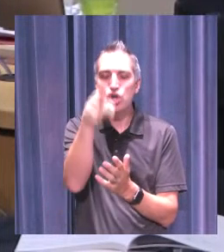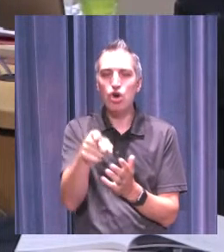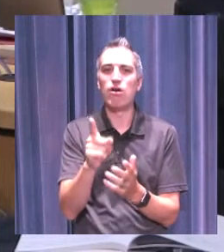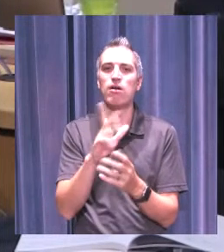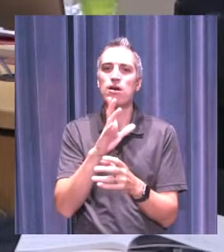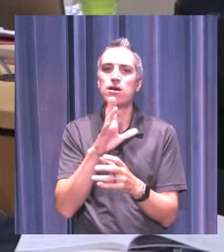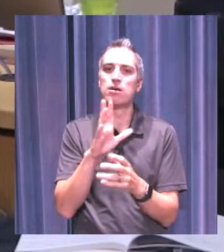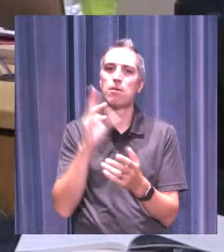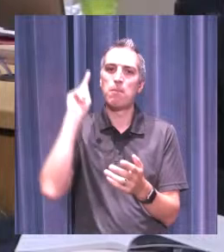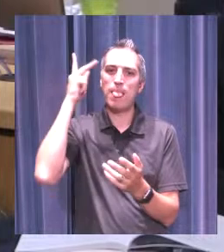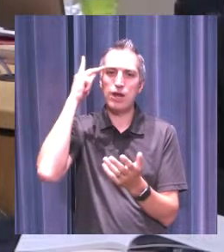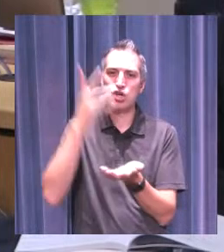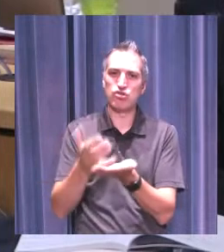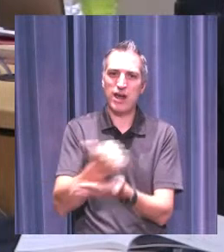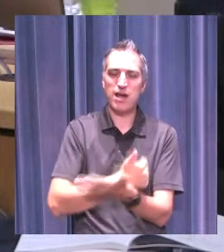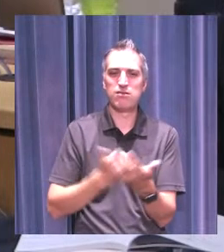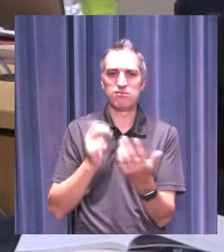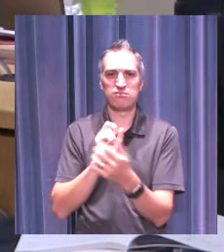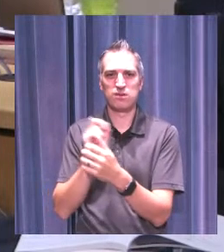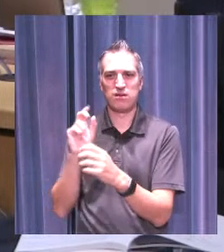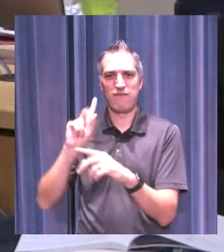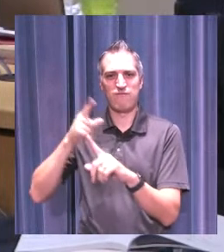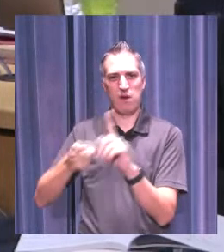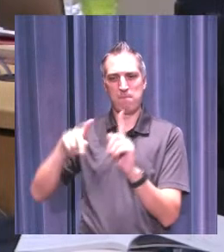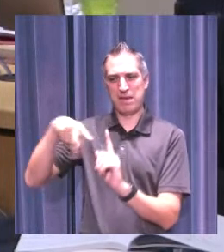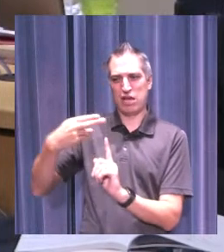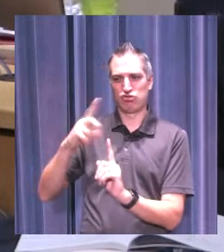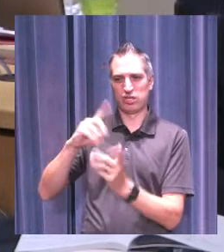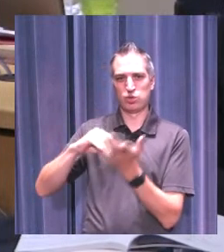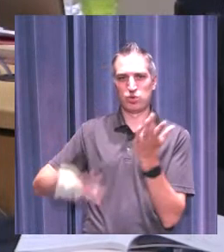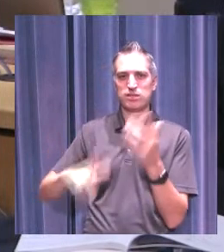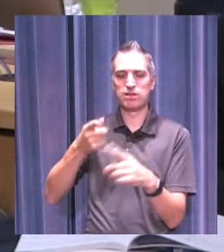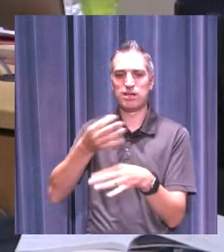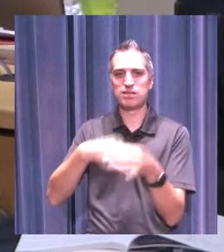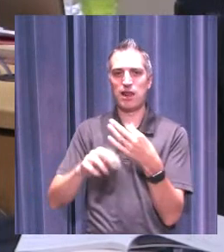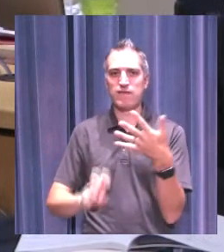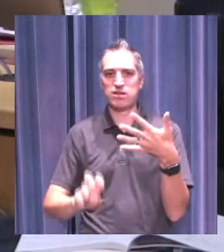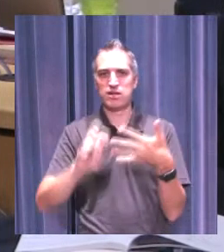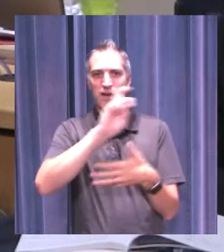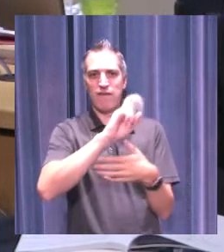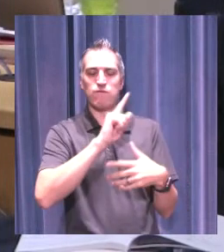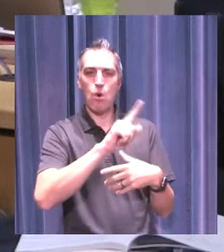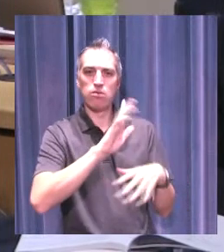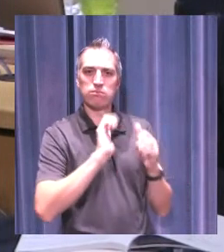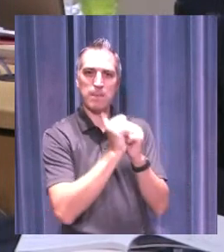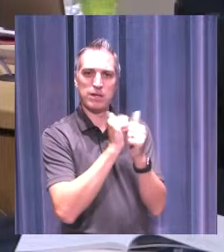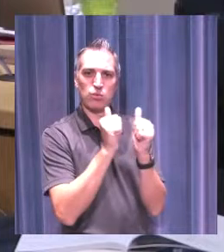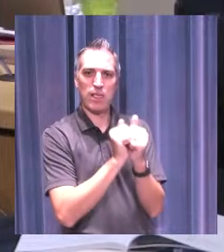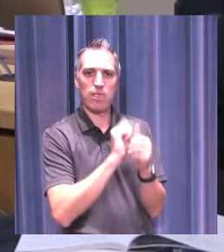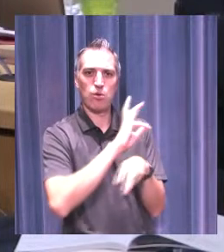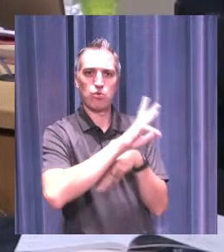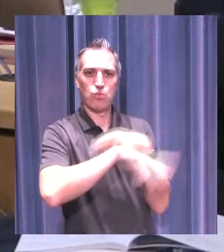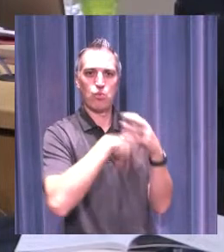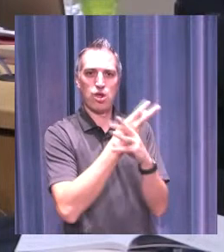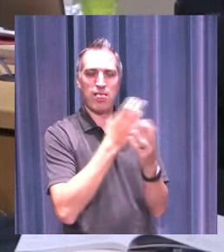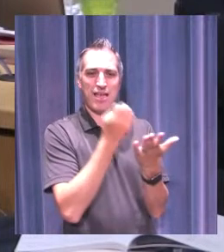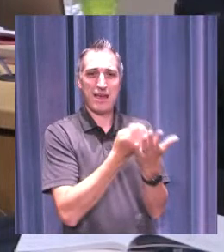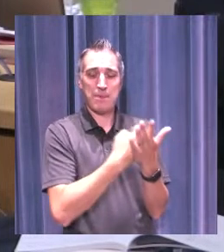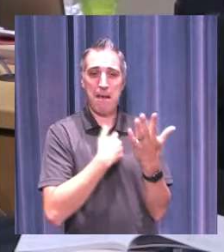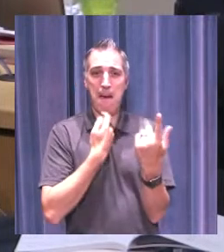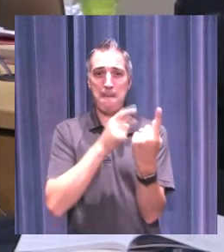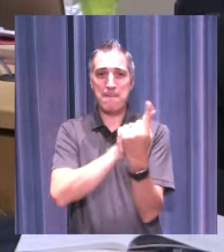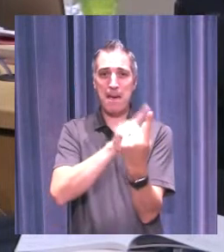government overreach to doctorate students instead of advancing them to compete and survive in the global economy. I have personally met and